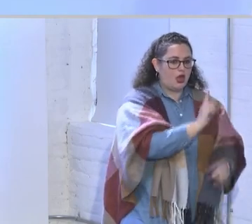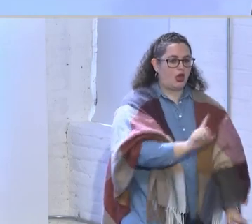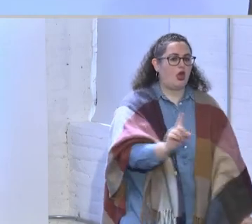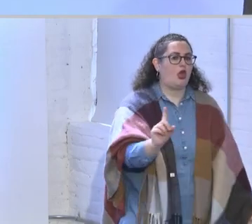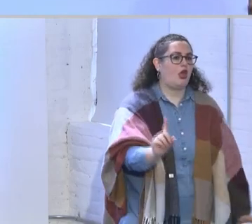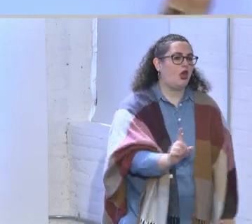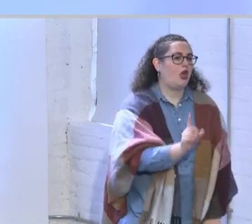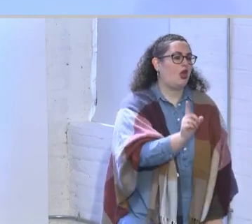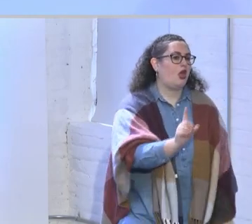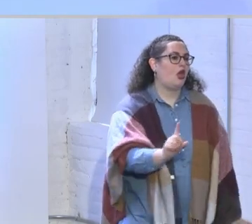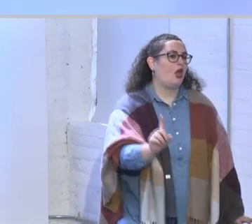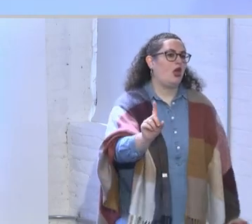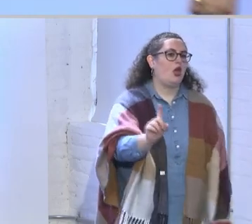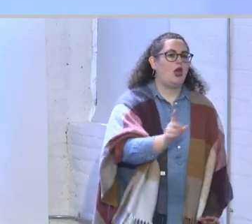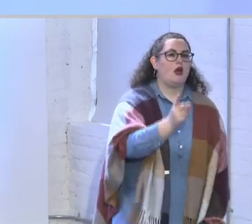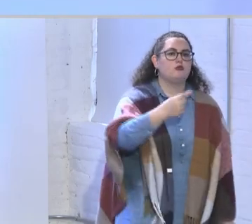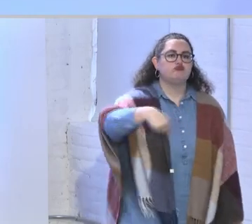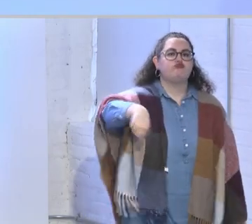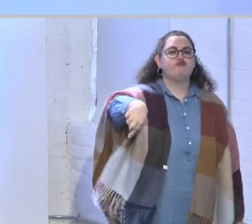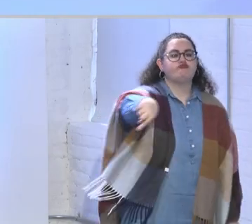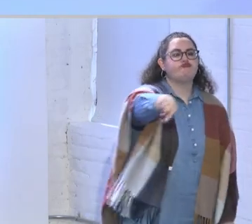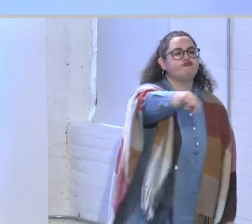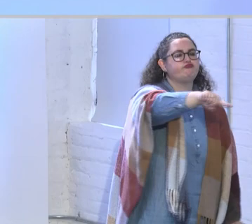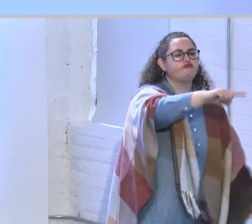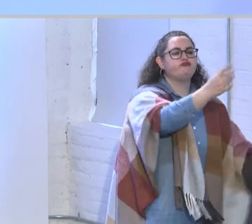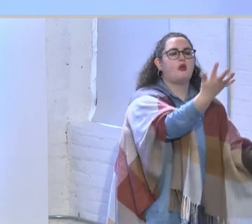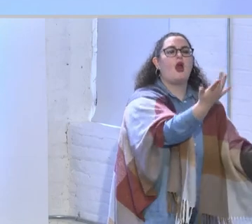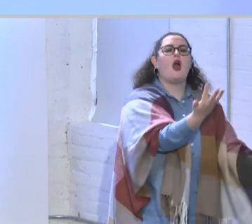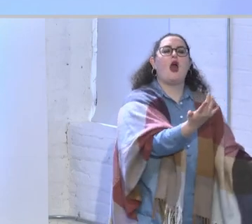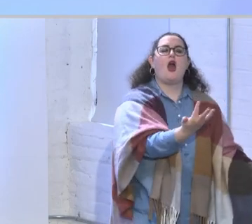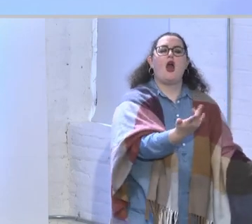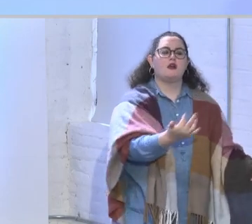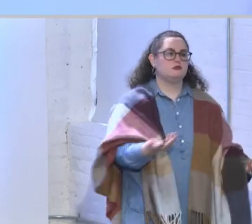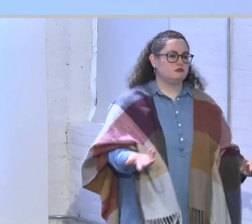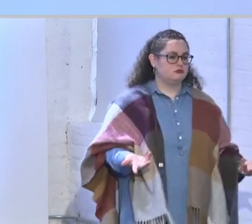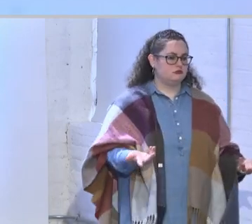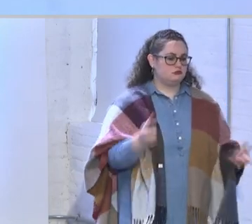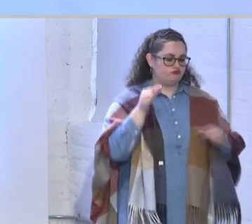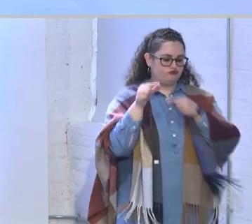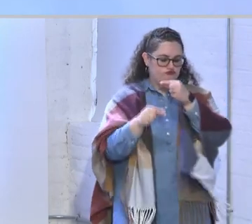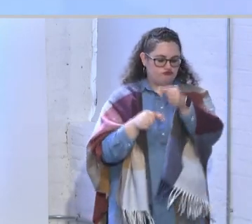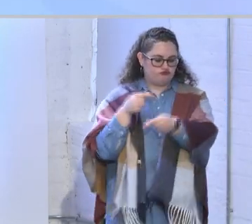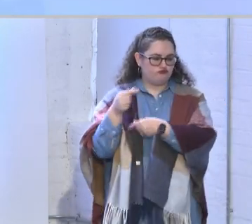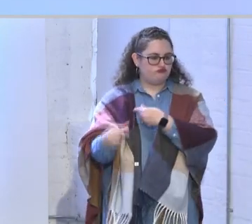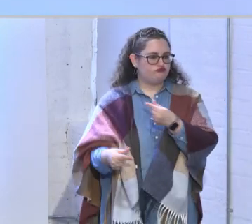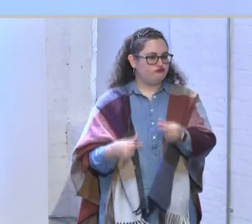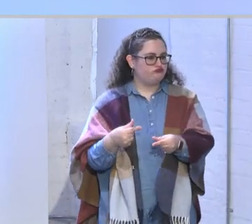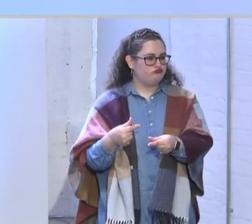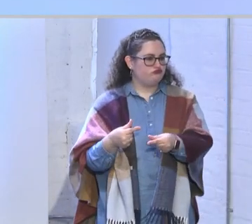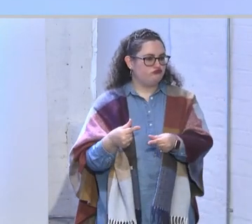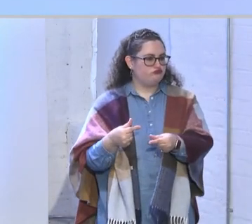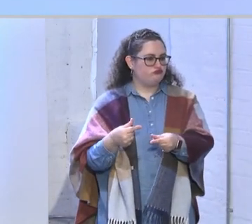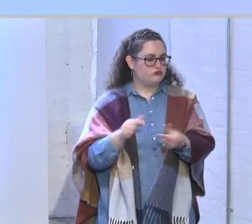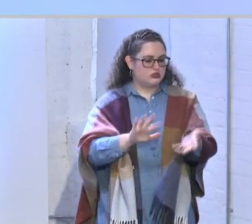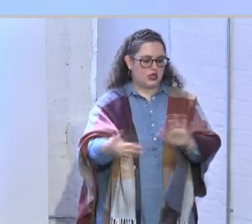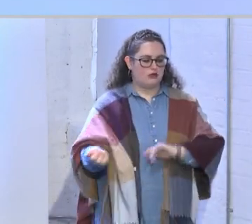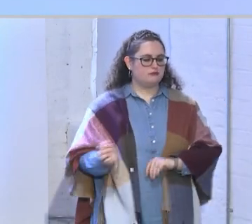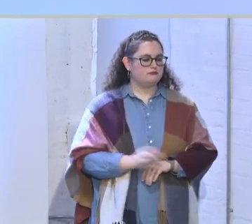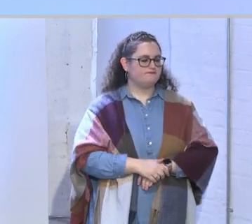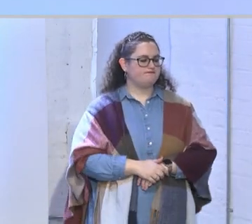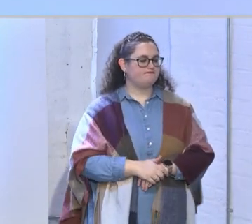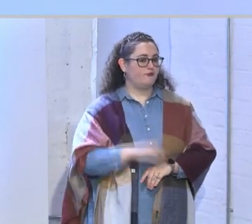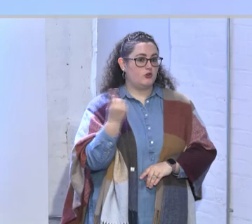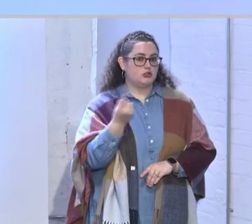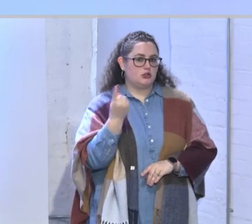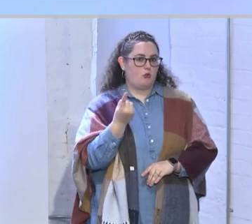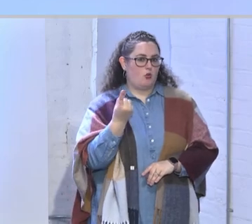not quite in circles, but just waiting for a generation to pass away. God in his